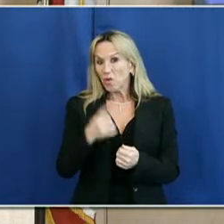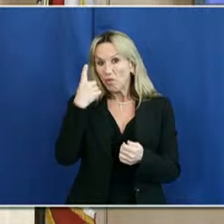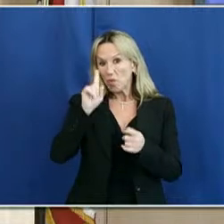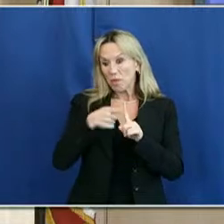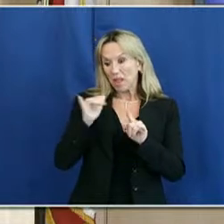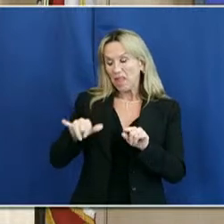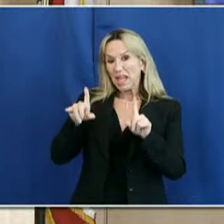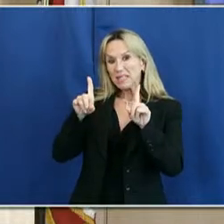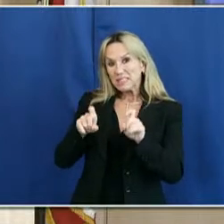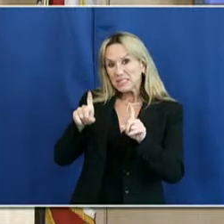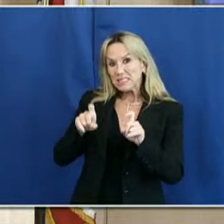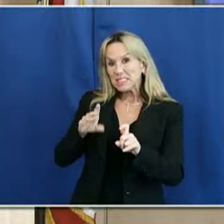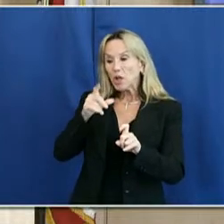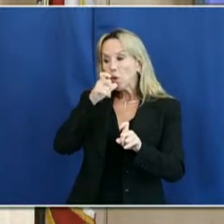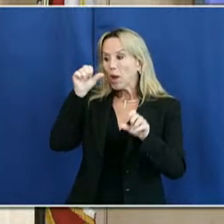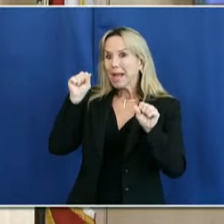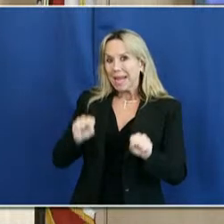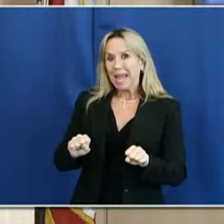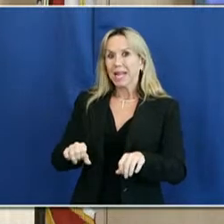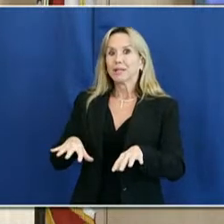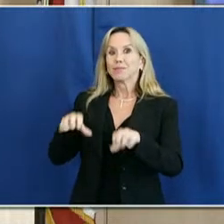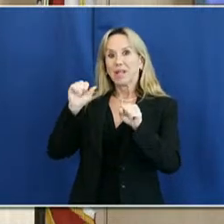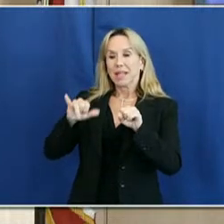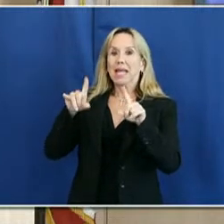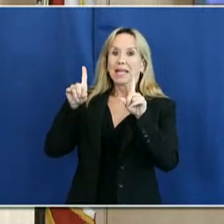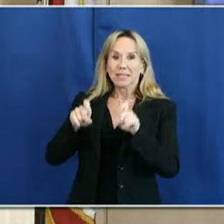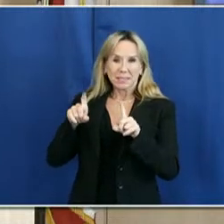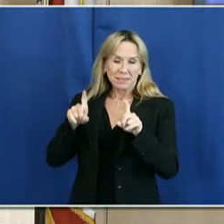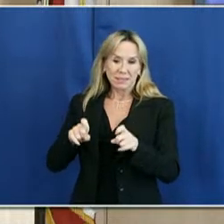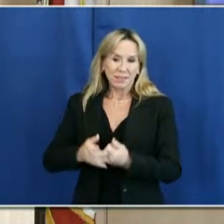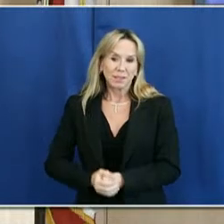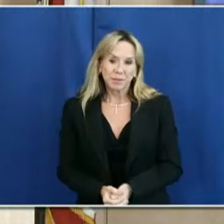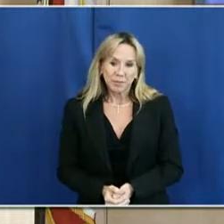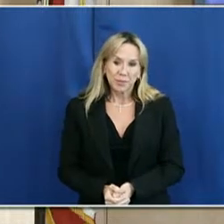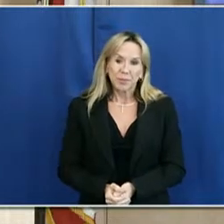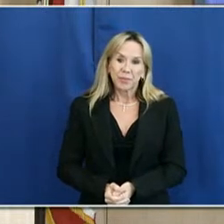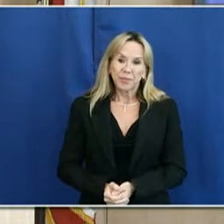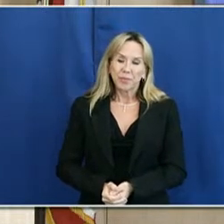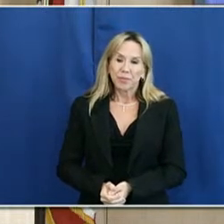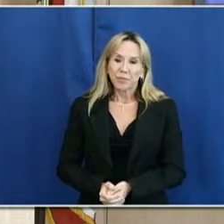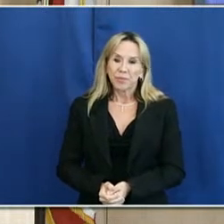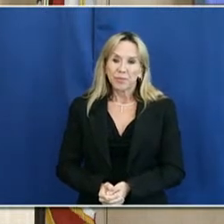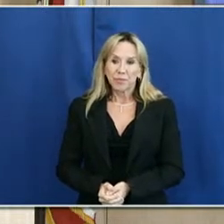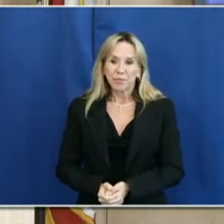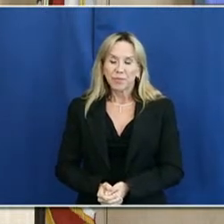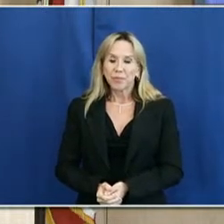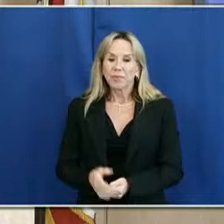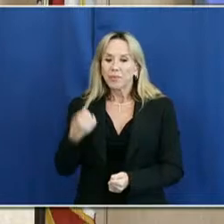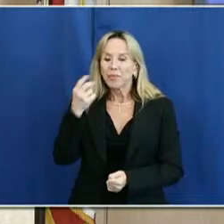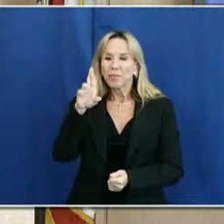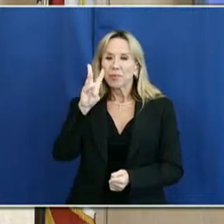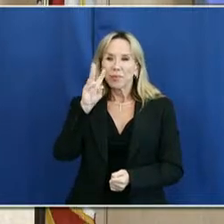who might be able to get tested? What's the impact going to be for San Diegans? Okay, Dr. Wooten's going to